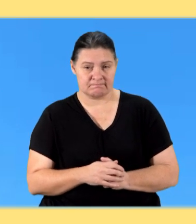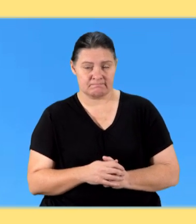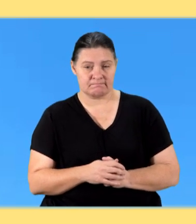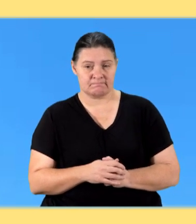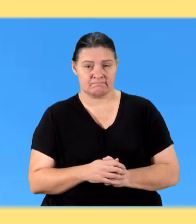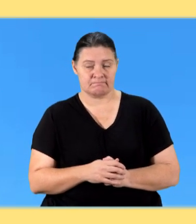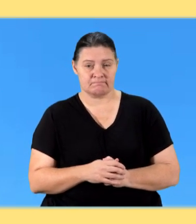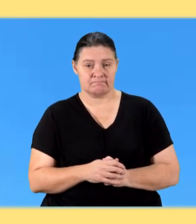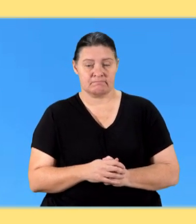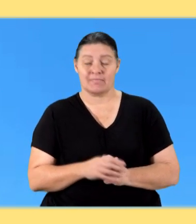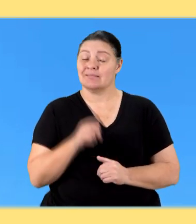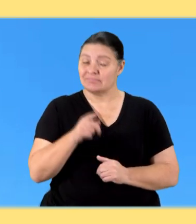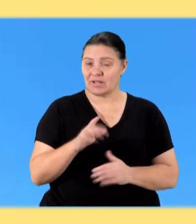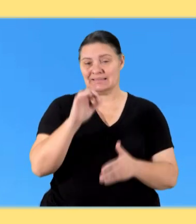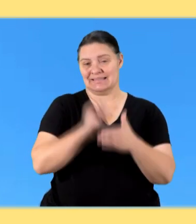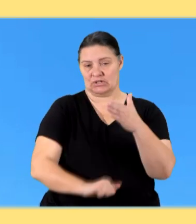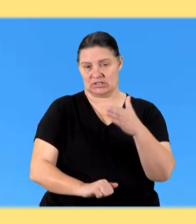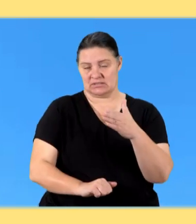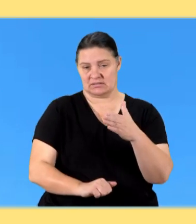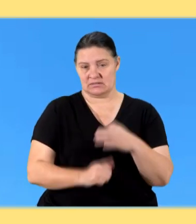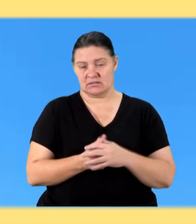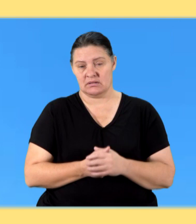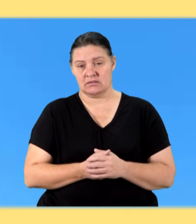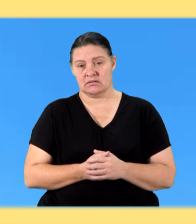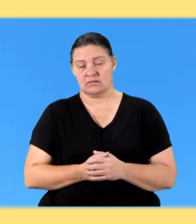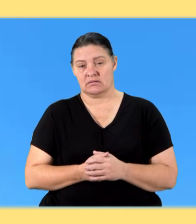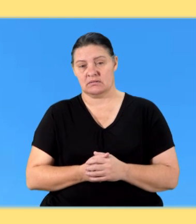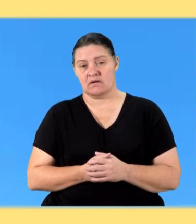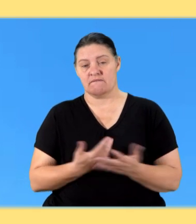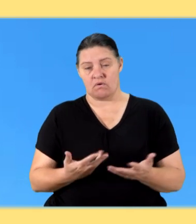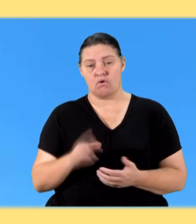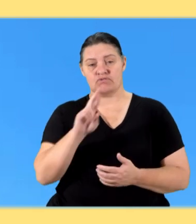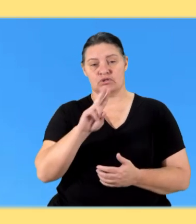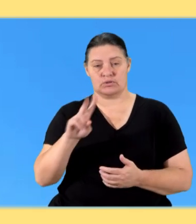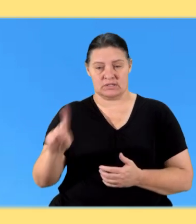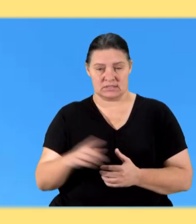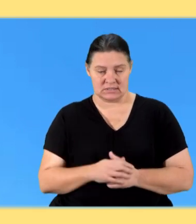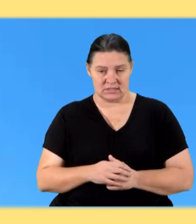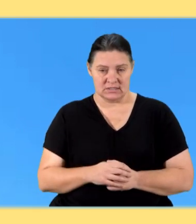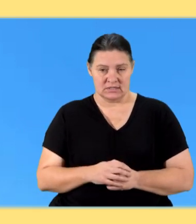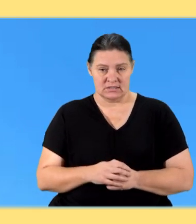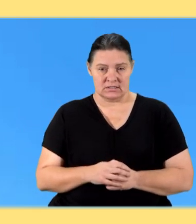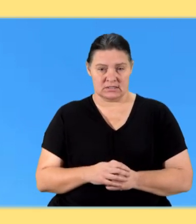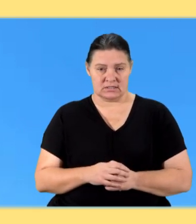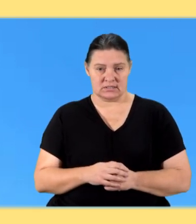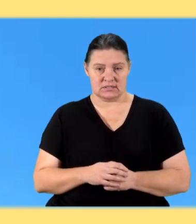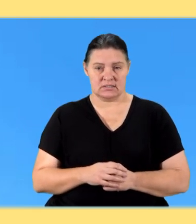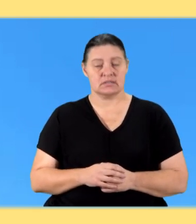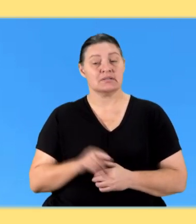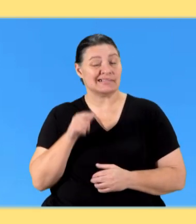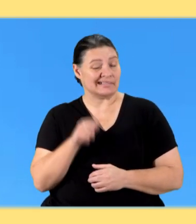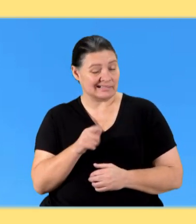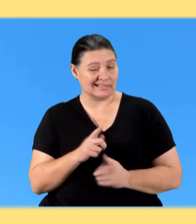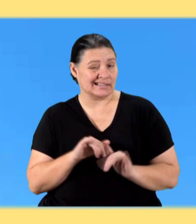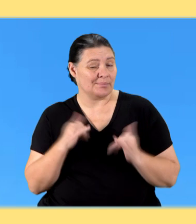21 rands, which was the deduction of 21 rands. Now we are being